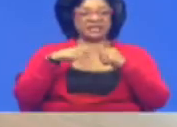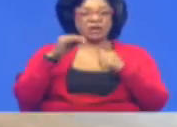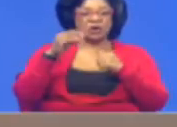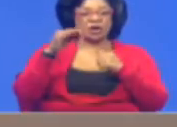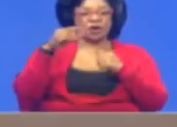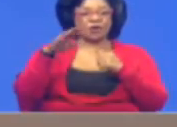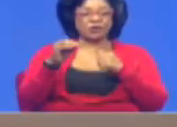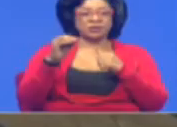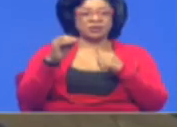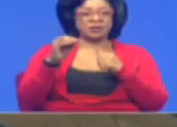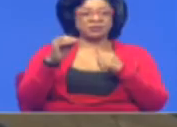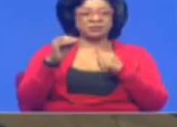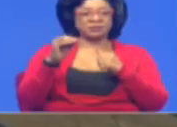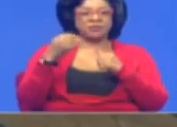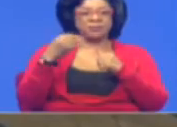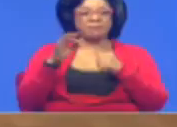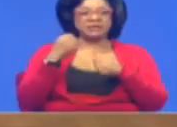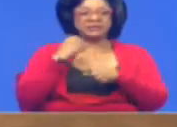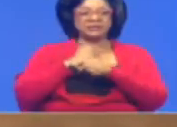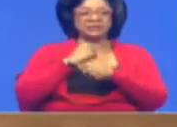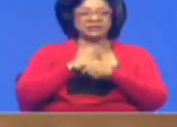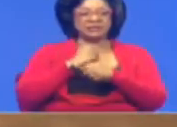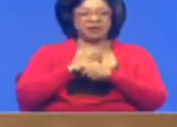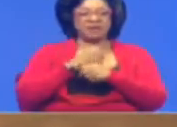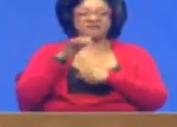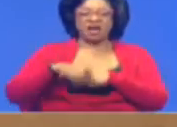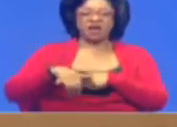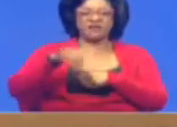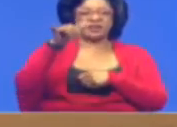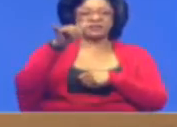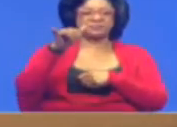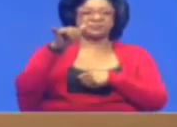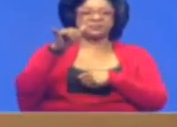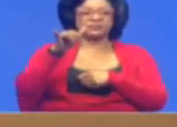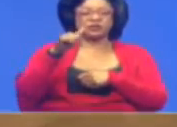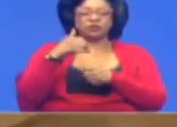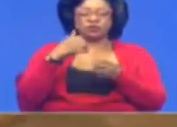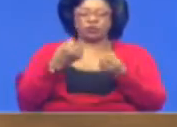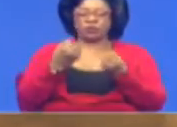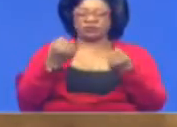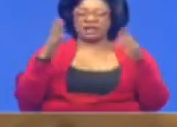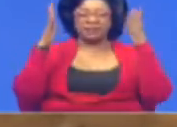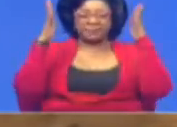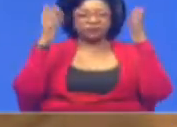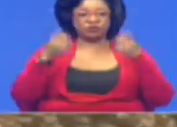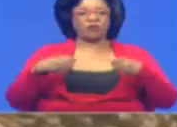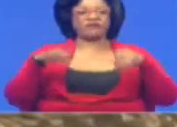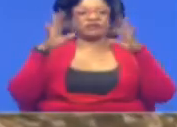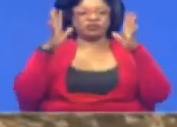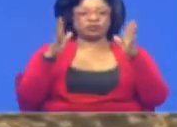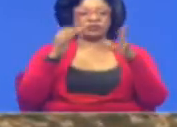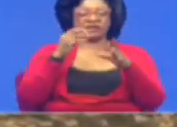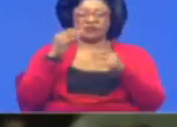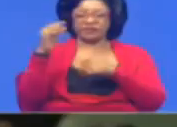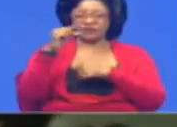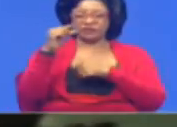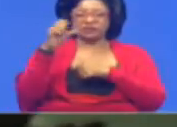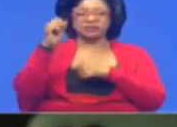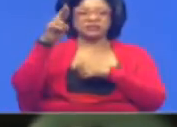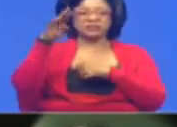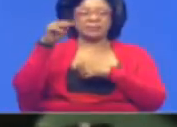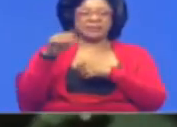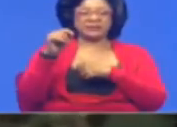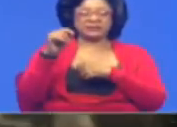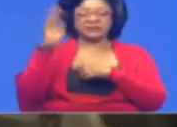acrobat planes performed a flyover in Riyadh to mark the official start of the G20 summit. Saudi Arabia